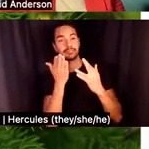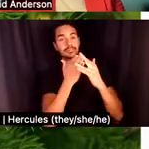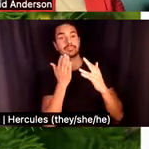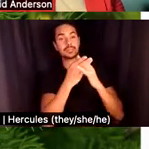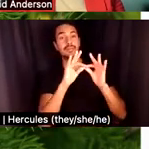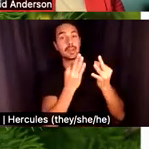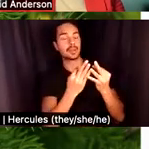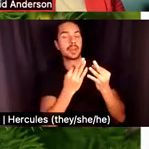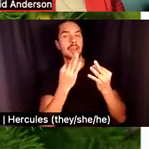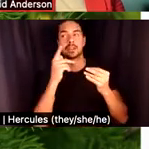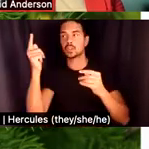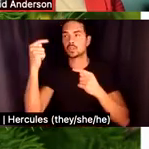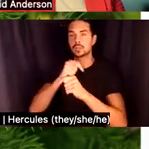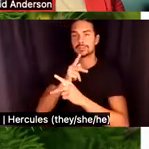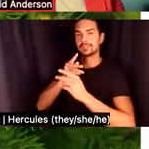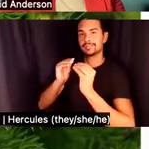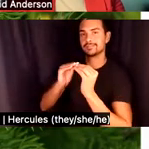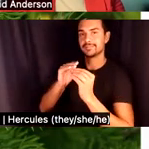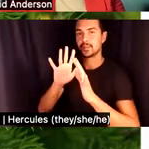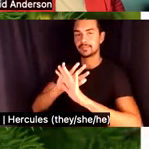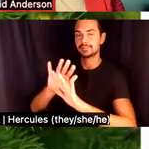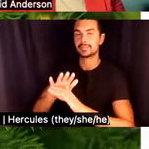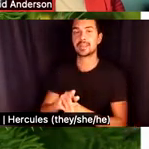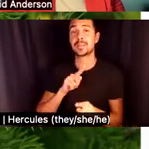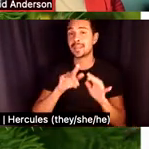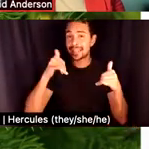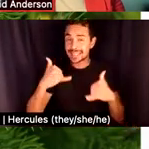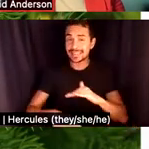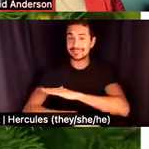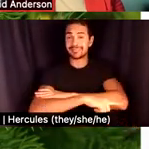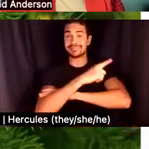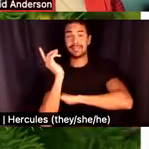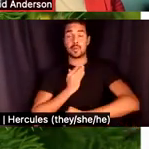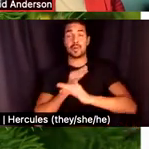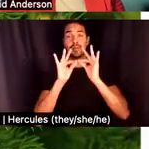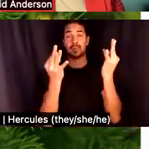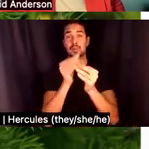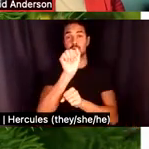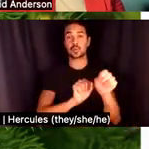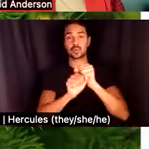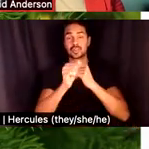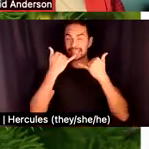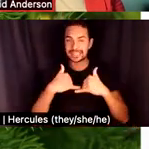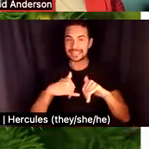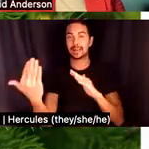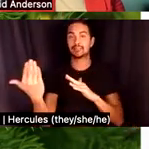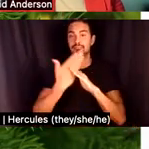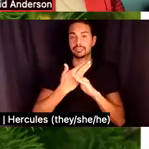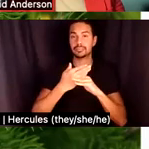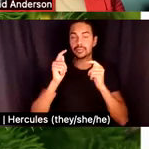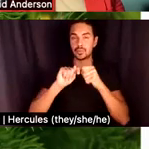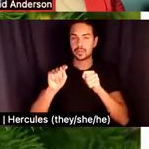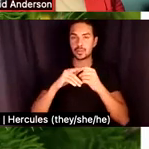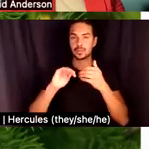the reality, as well as just the general disruption of our family structure. And how are we able to